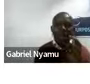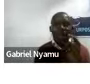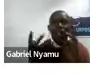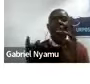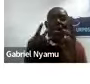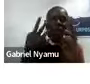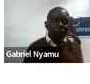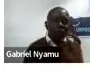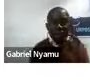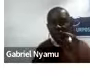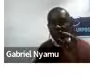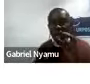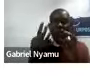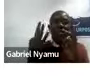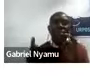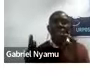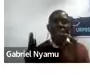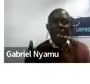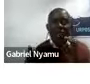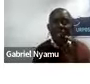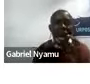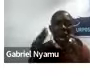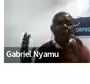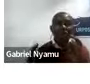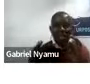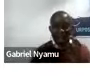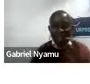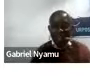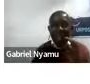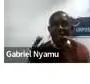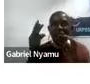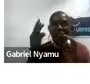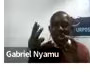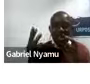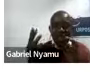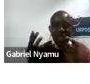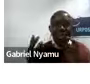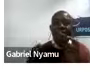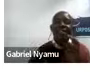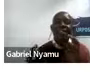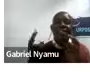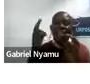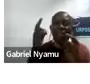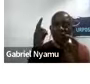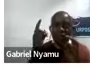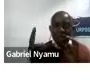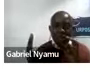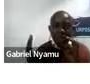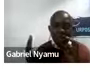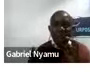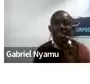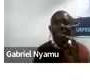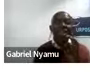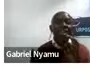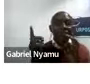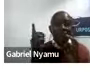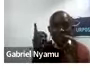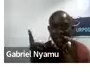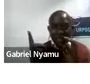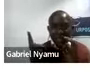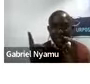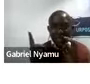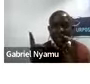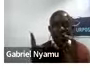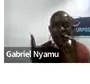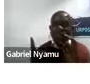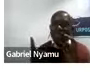purpose. And I'll tell you, like for myself, I have three major gifts that are always there. Faith, the gift of wisdom, the gift of